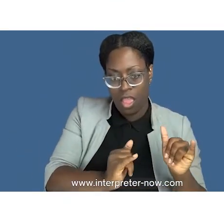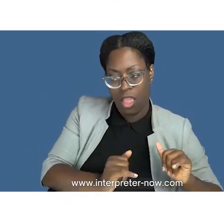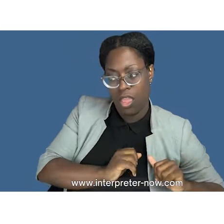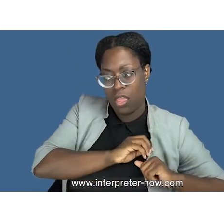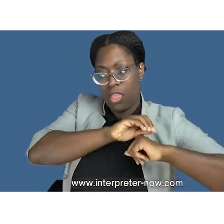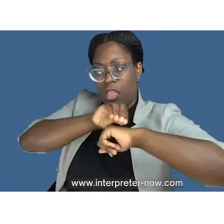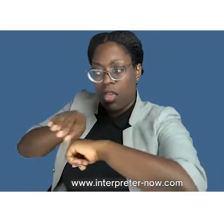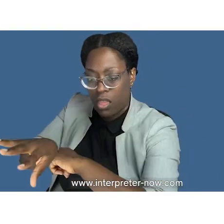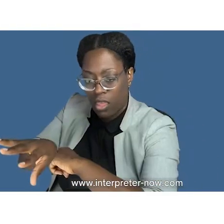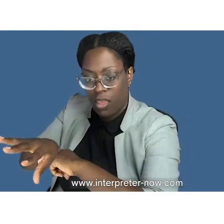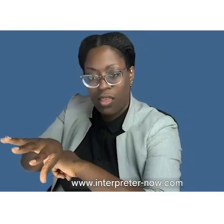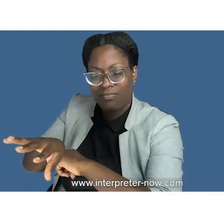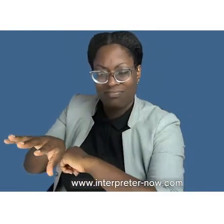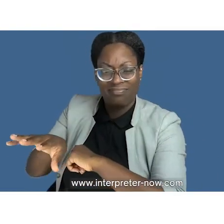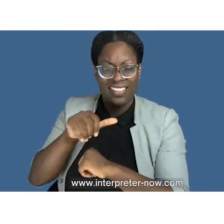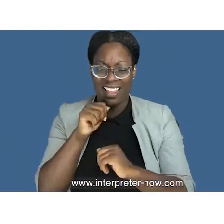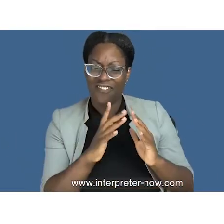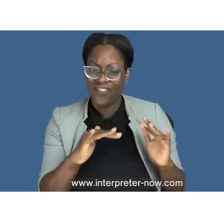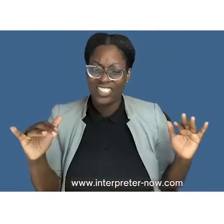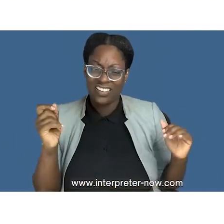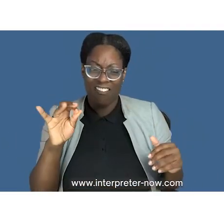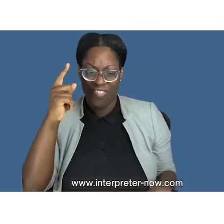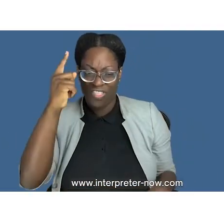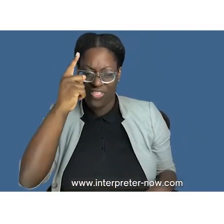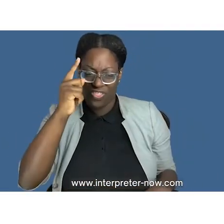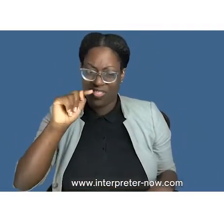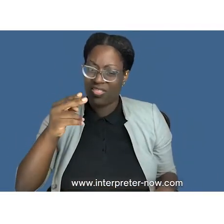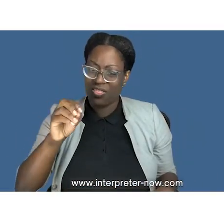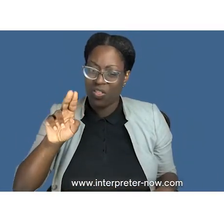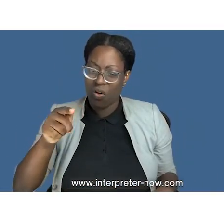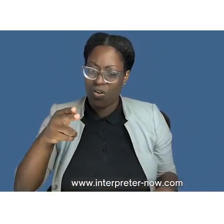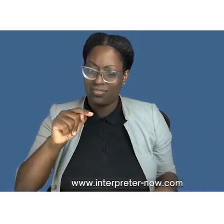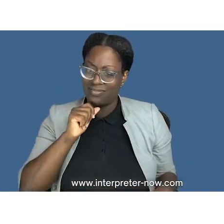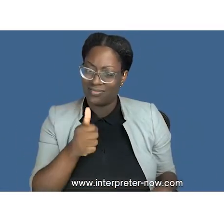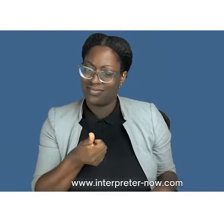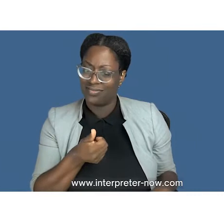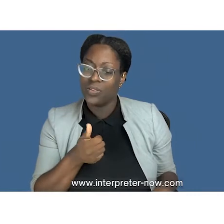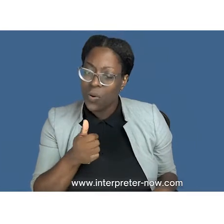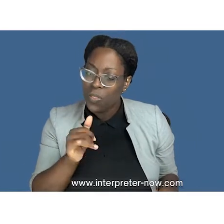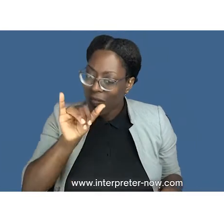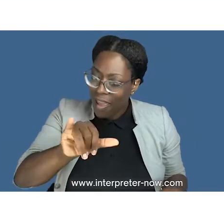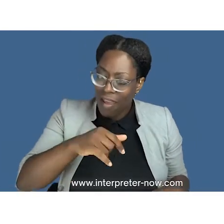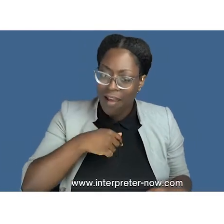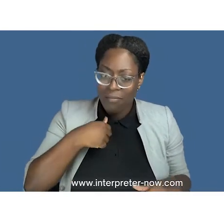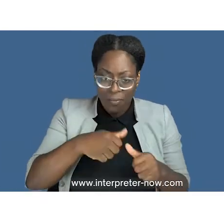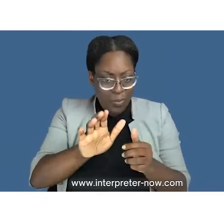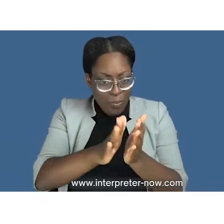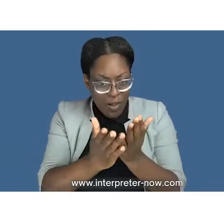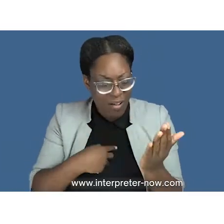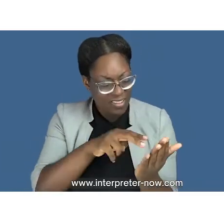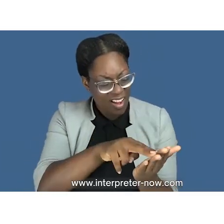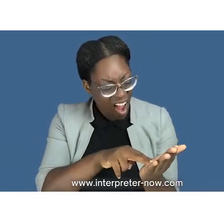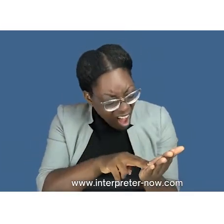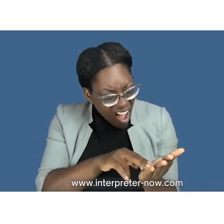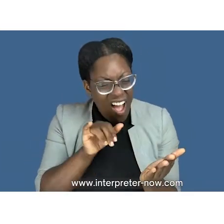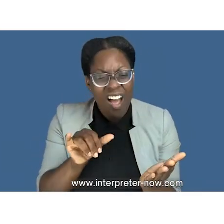remembered that, and that's how you practice empathy, learning from others. But it has definitely been an intentional effort. Like I've had to